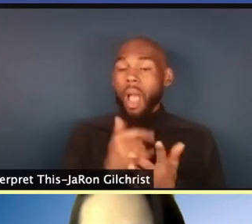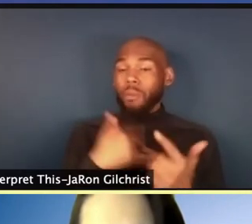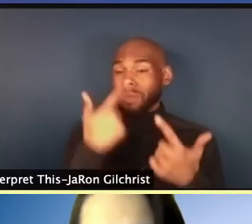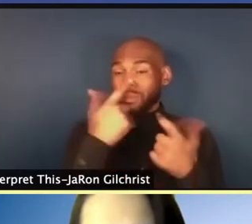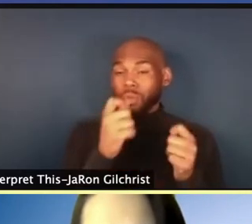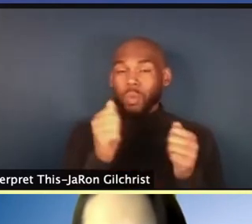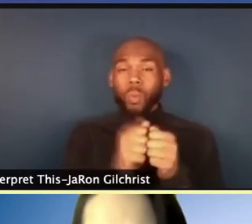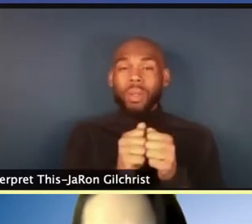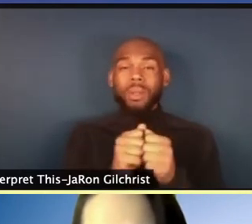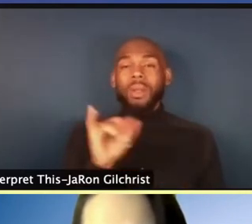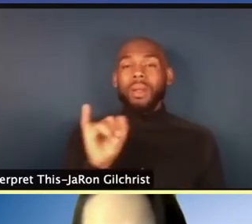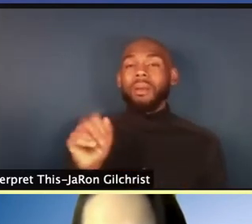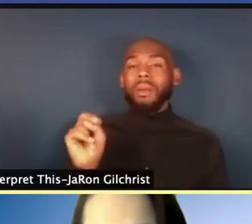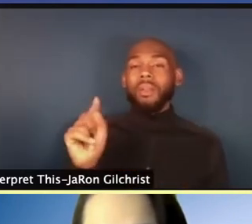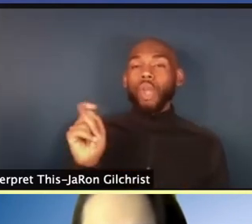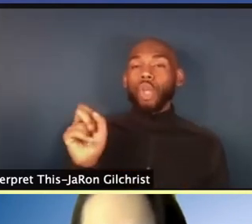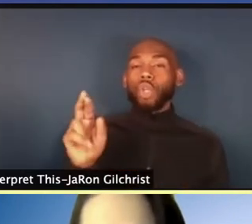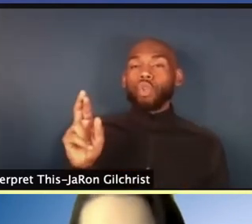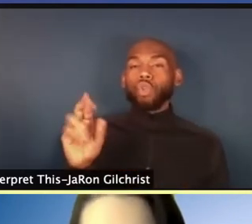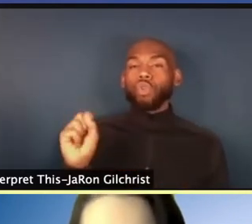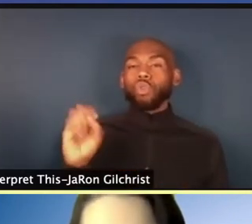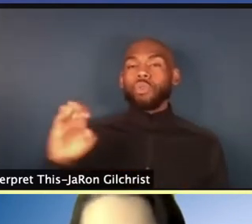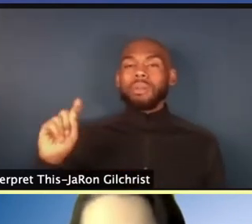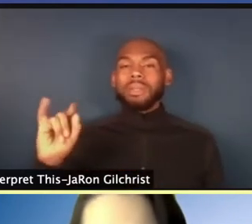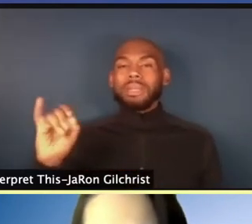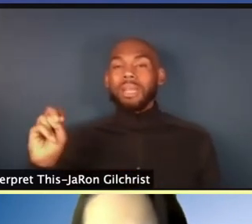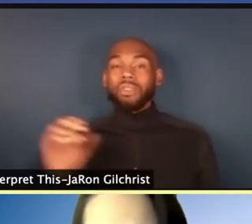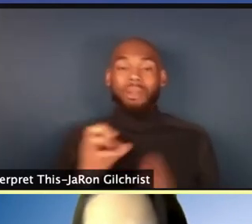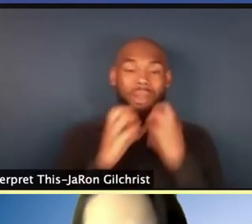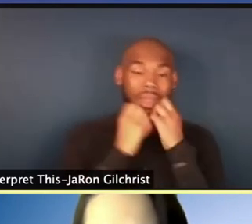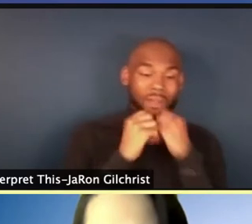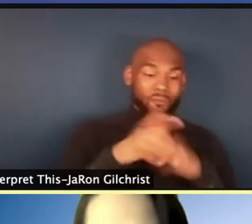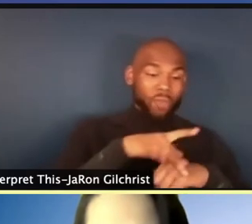intersection of care for the earth and racial justice.